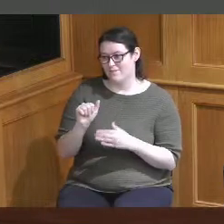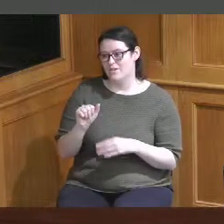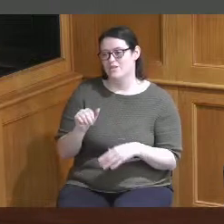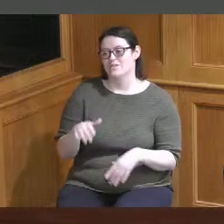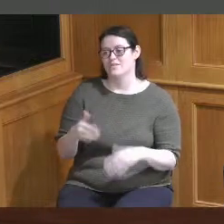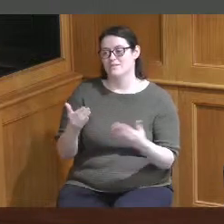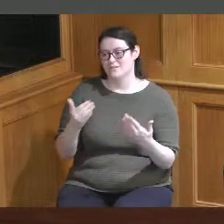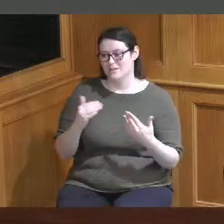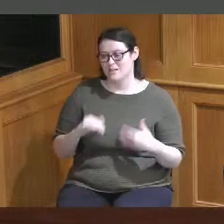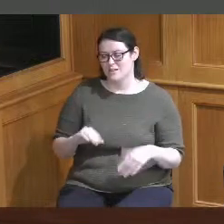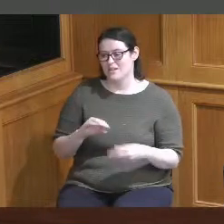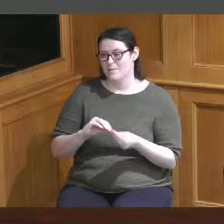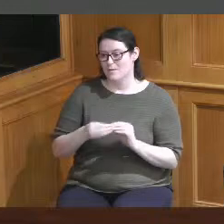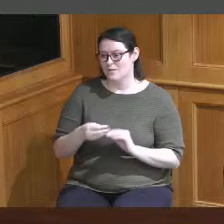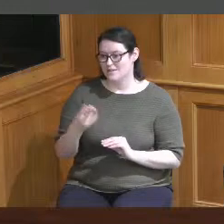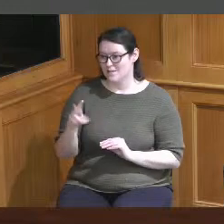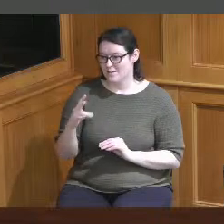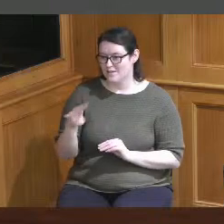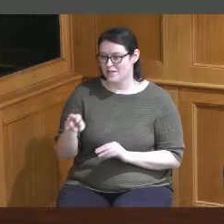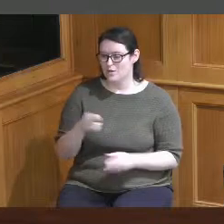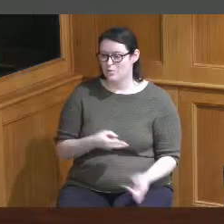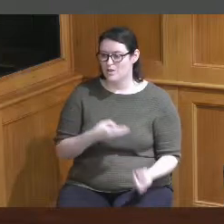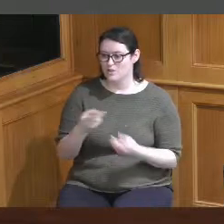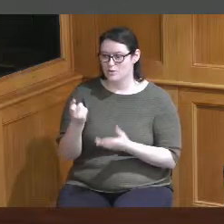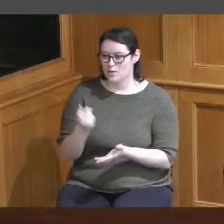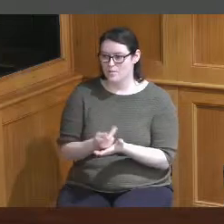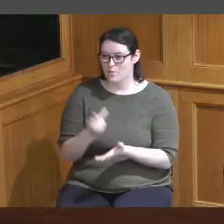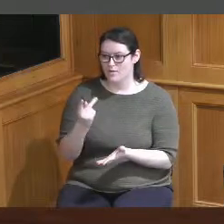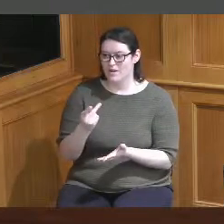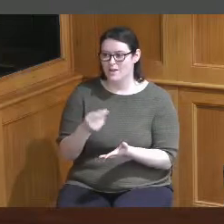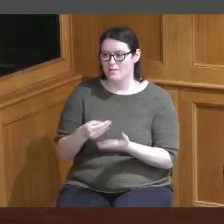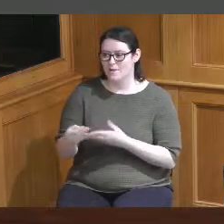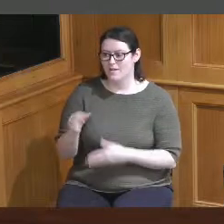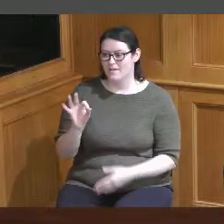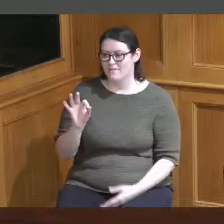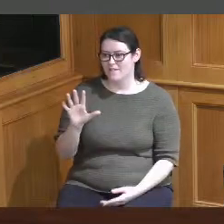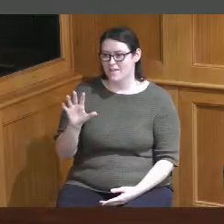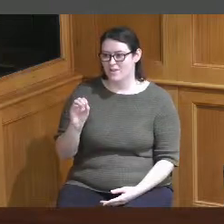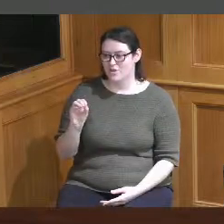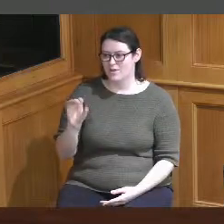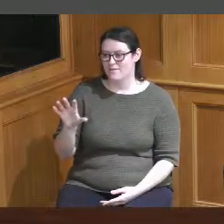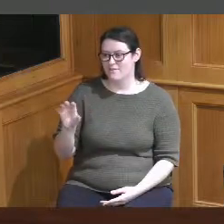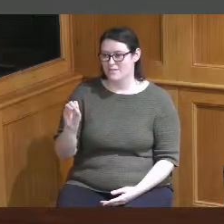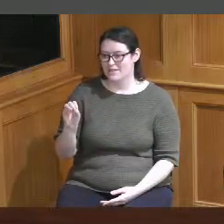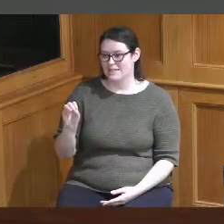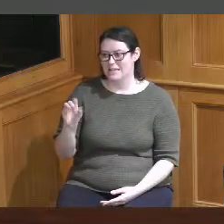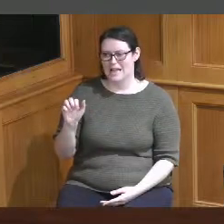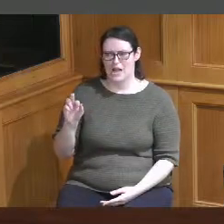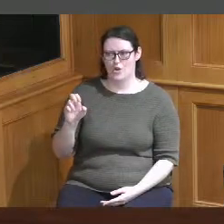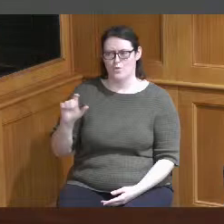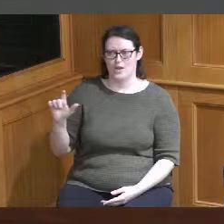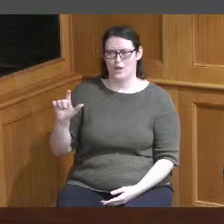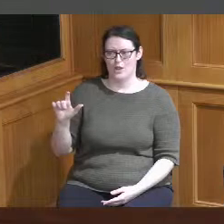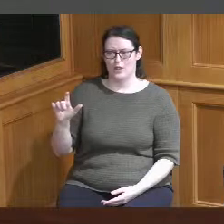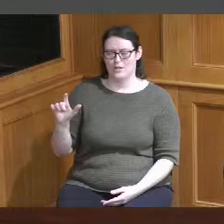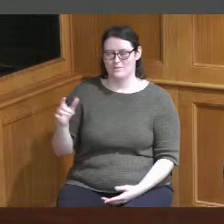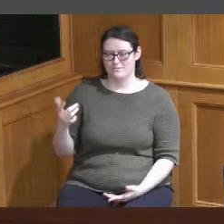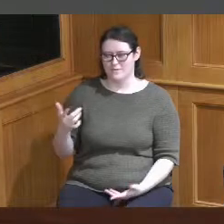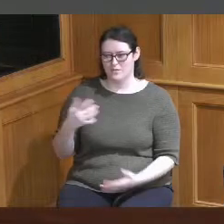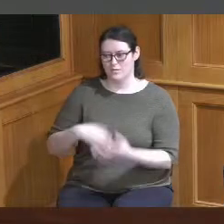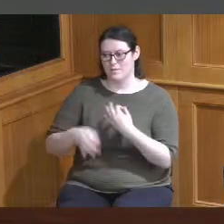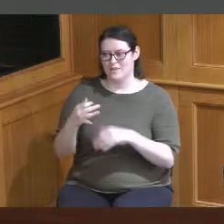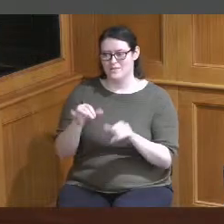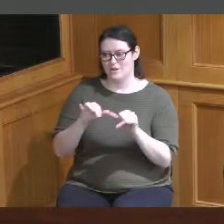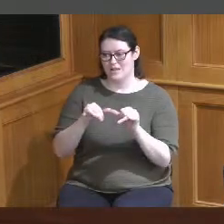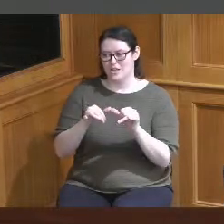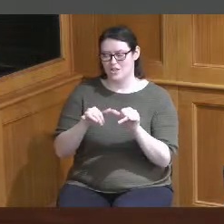$338,593. Item 17 is a resolution authorizing an F550 aerial unit as a replacement in the County Engineers